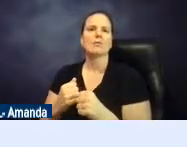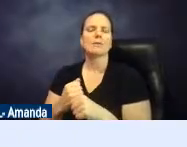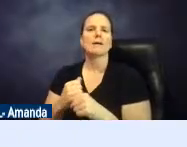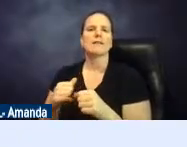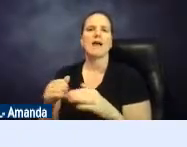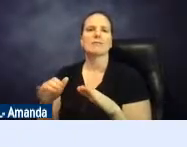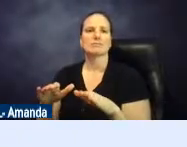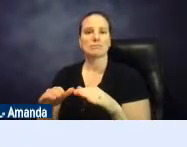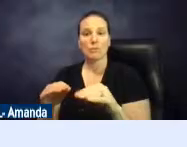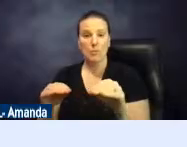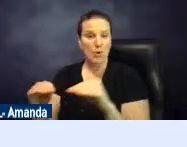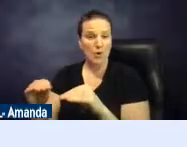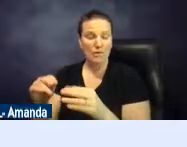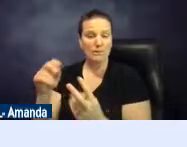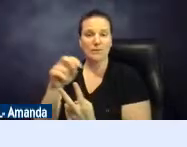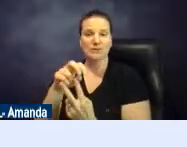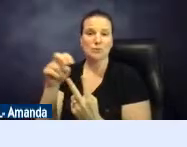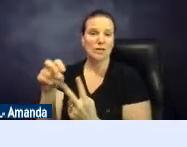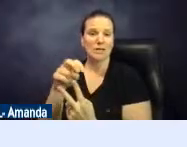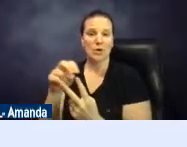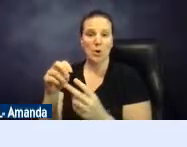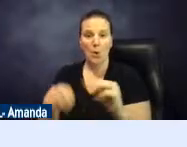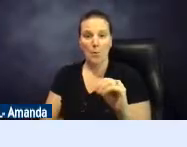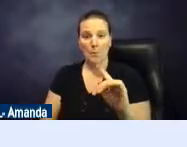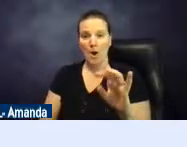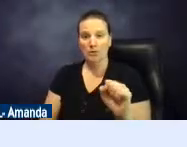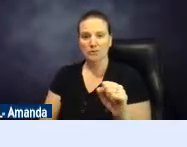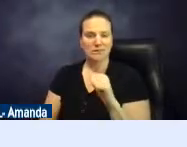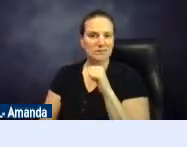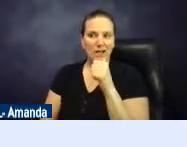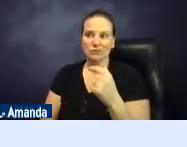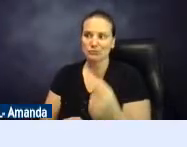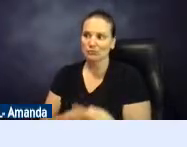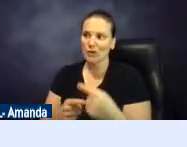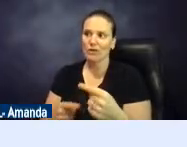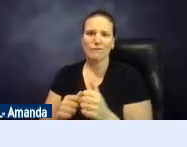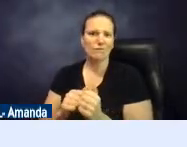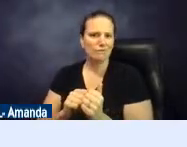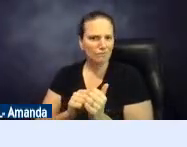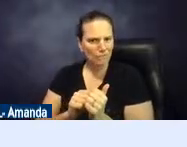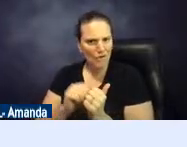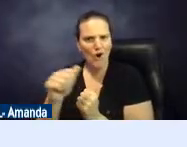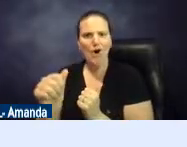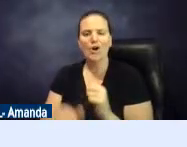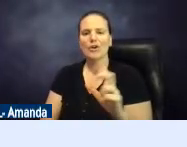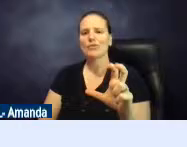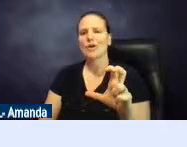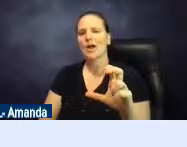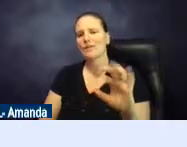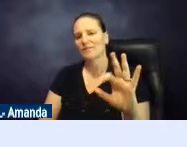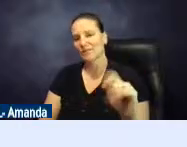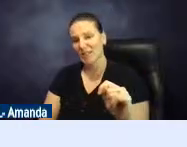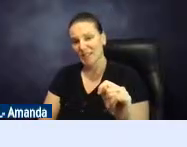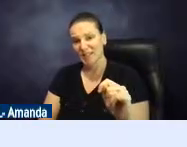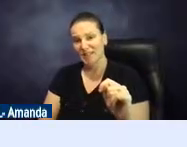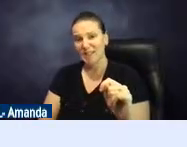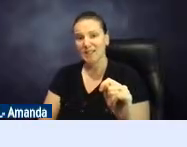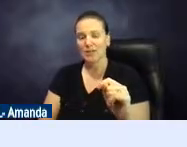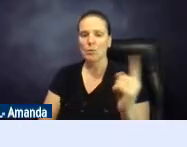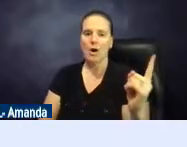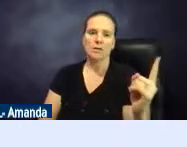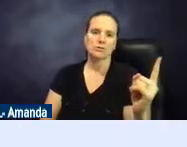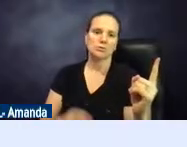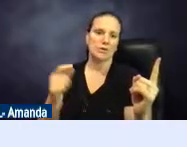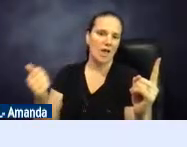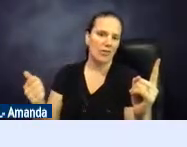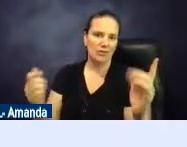you're trying to move between modes, you aren't really struggling with distance, like 300 feet between them from one side to the other